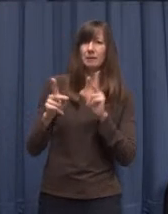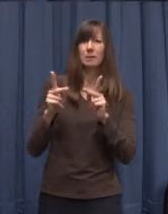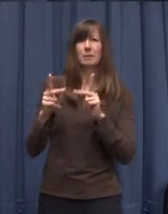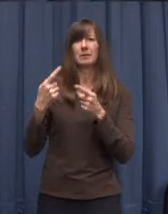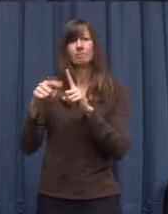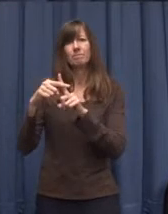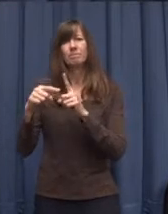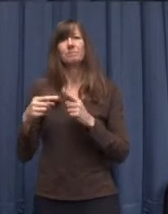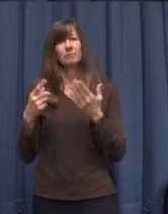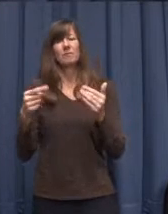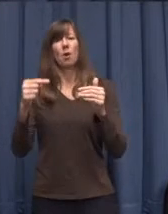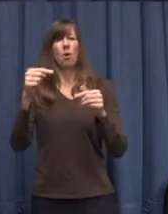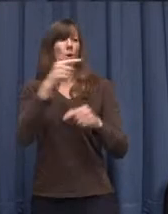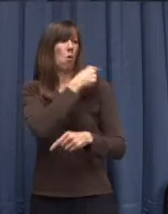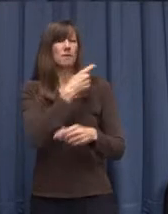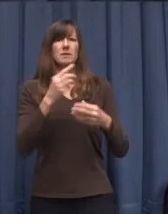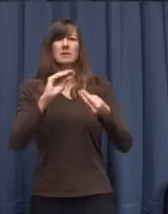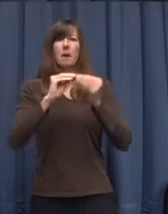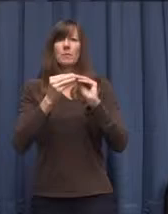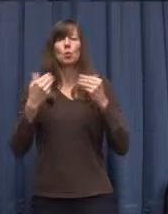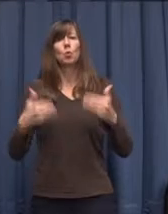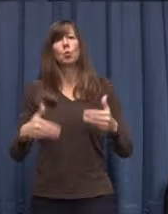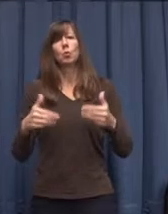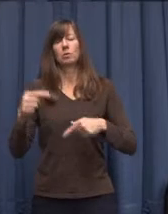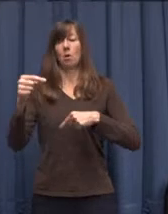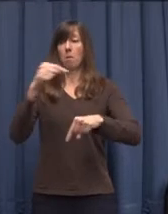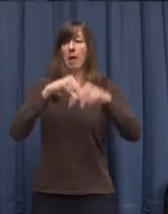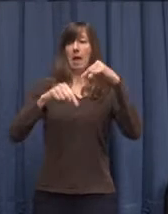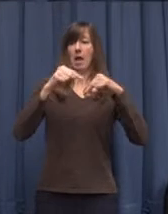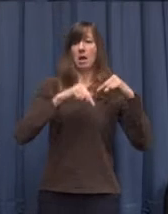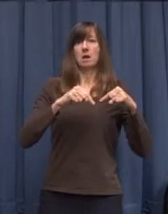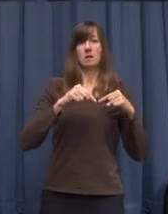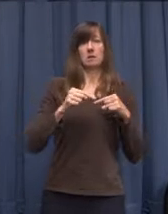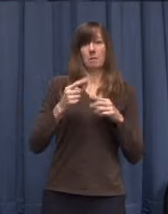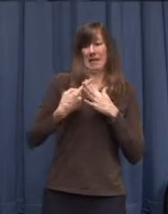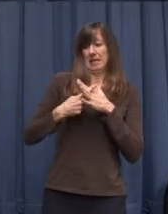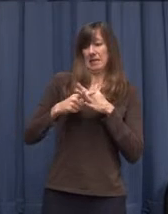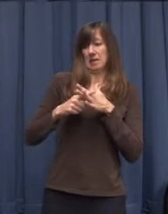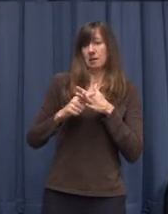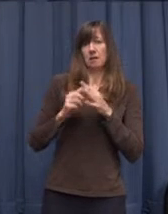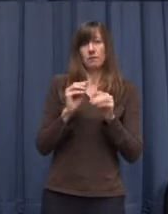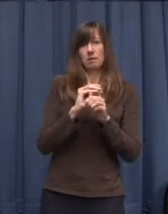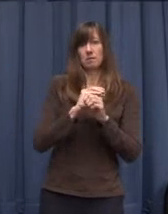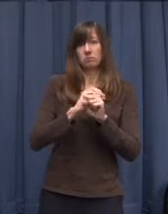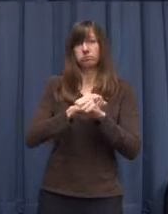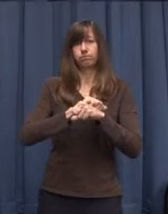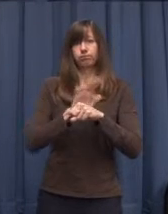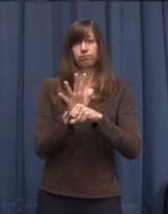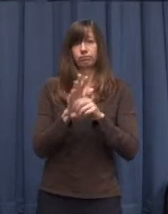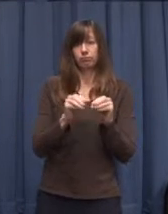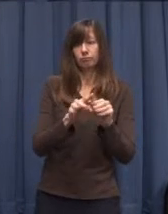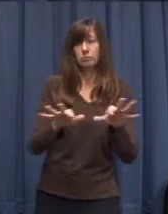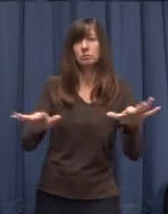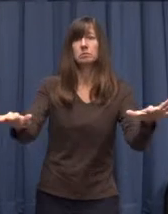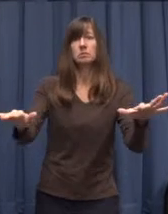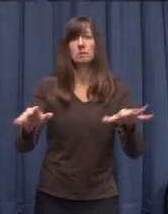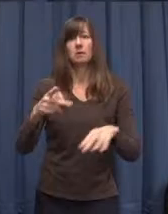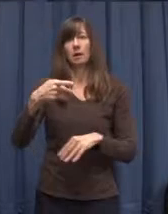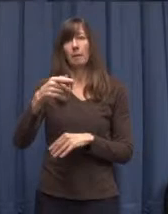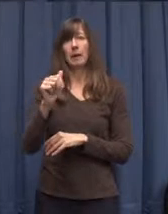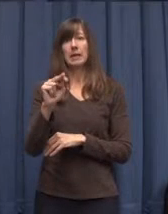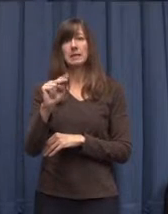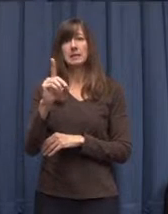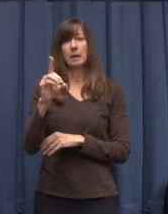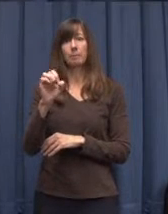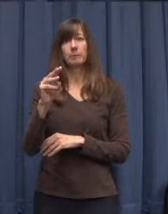of the pandemic. And what I think each of us should try to do, as painful as it is remember